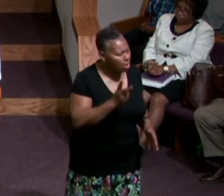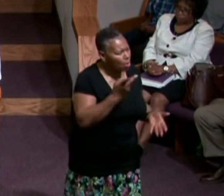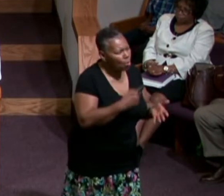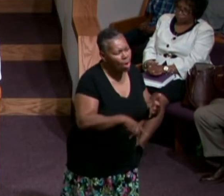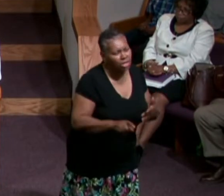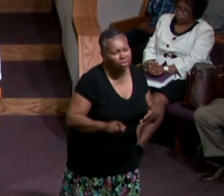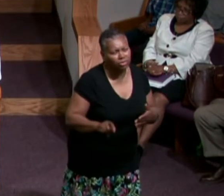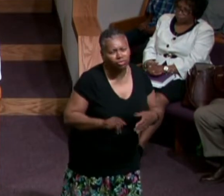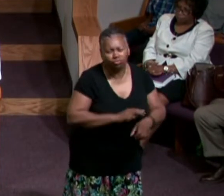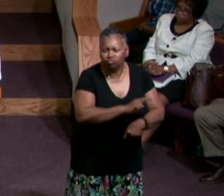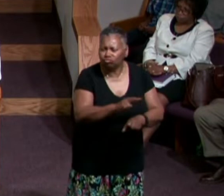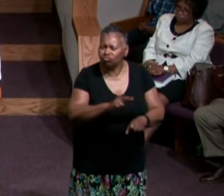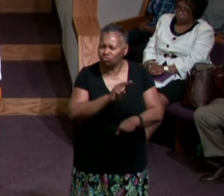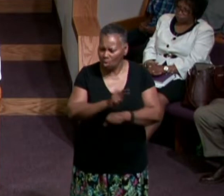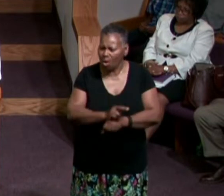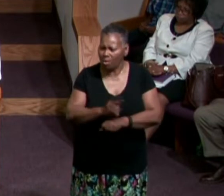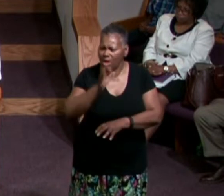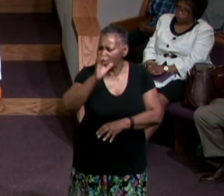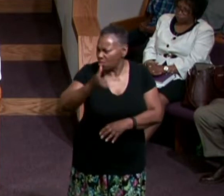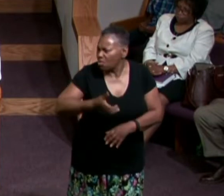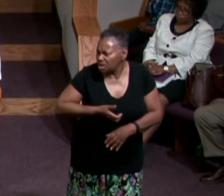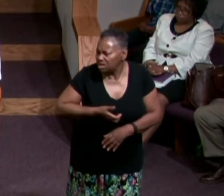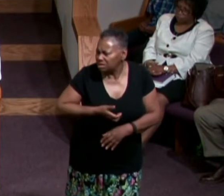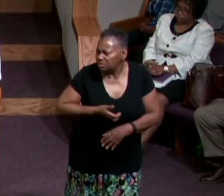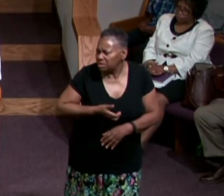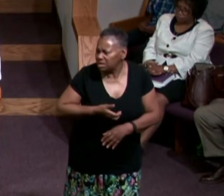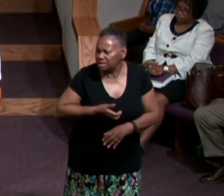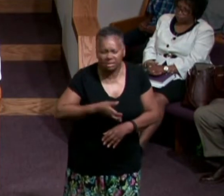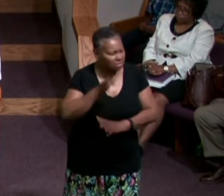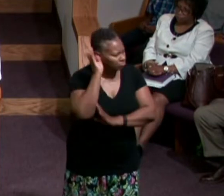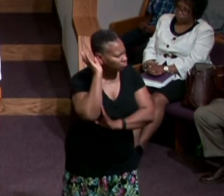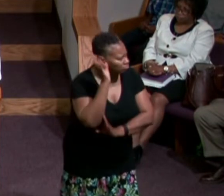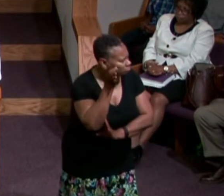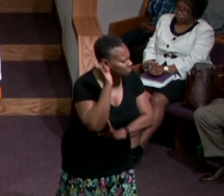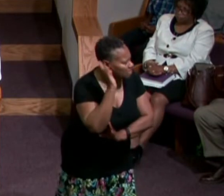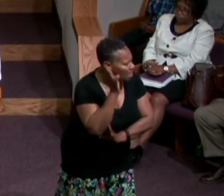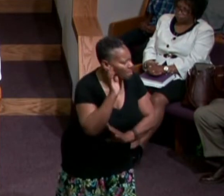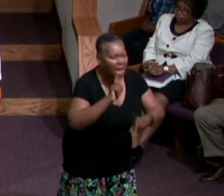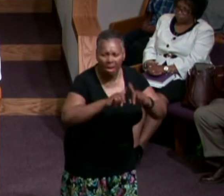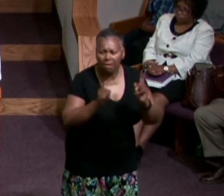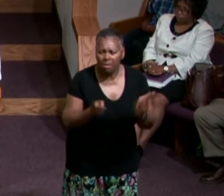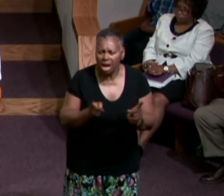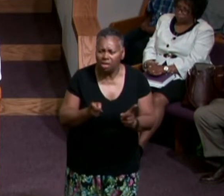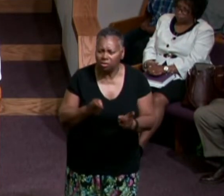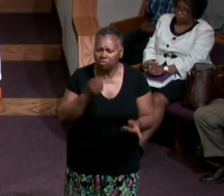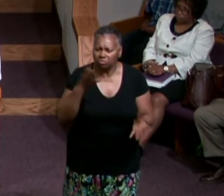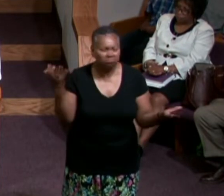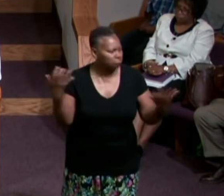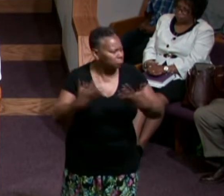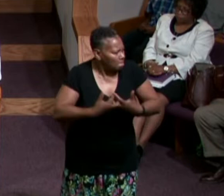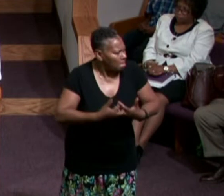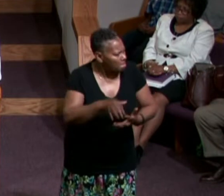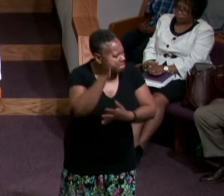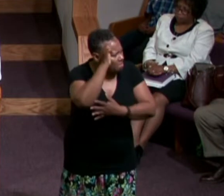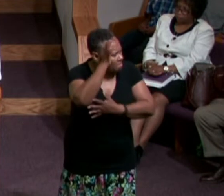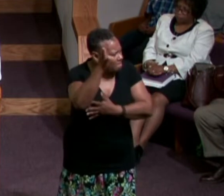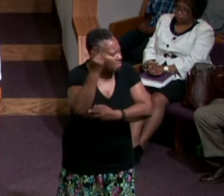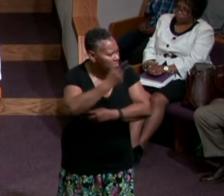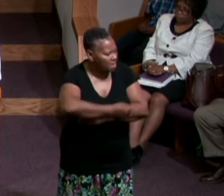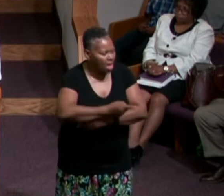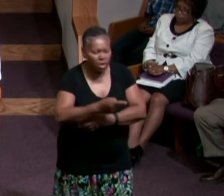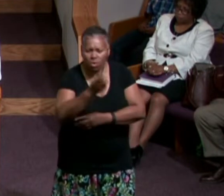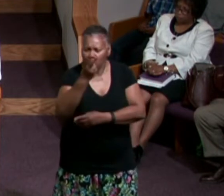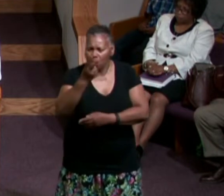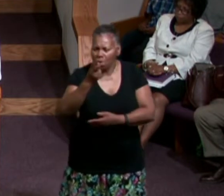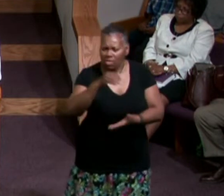that it will also work for Father's Day. Our text takes place 2,048 years ago when a